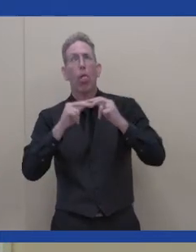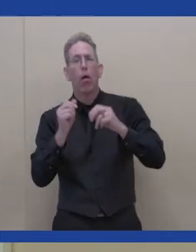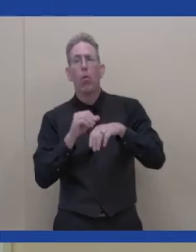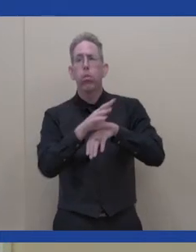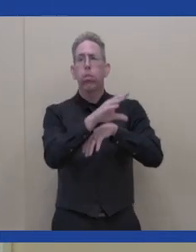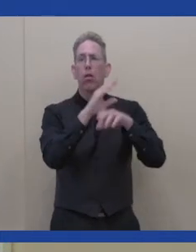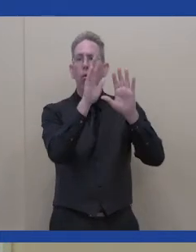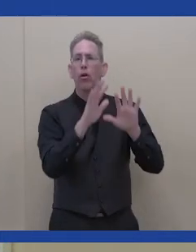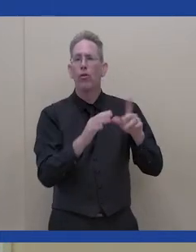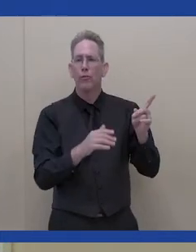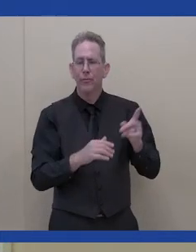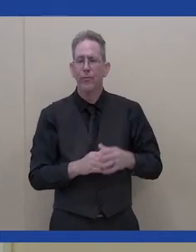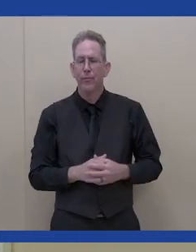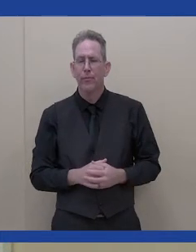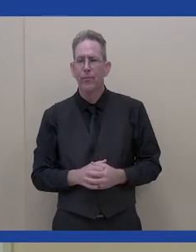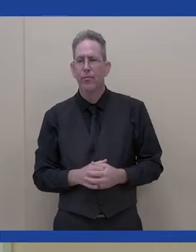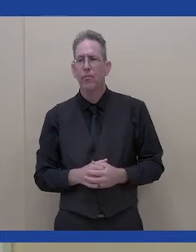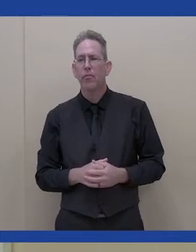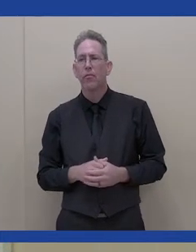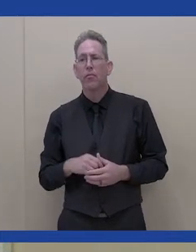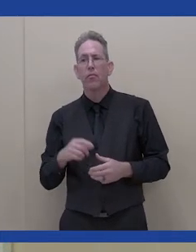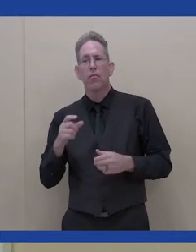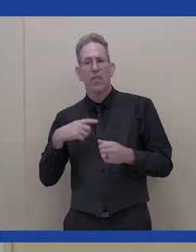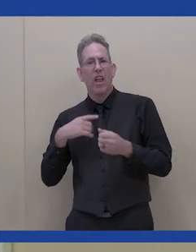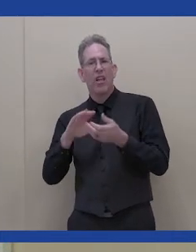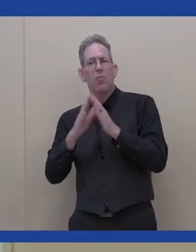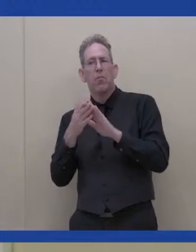municipal climate policy across the country.